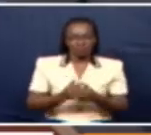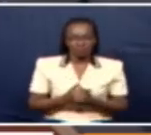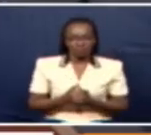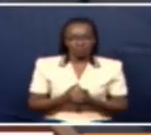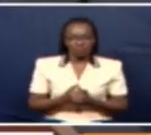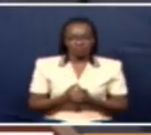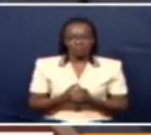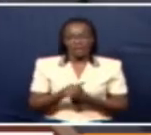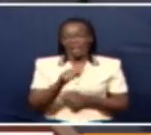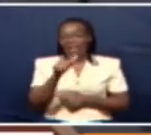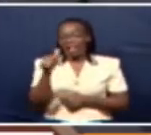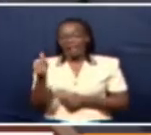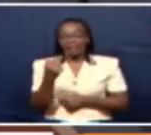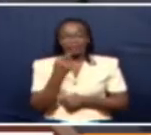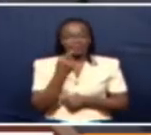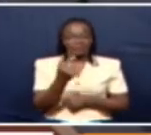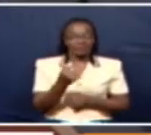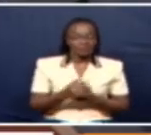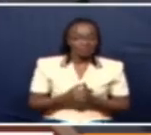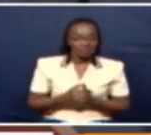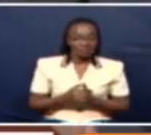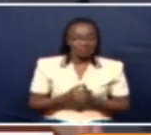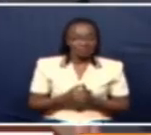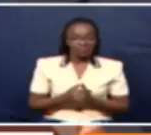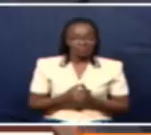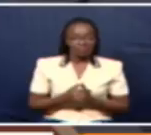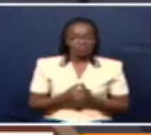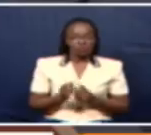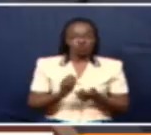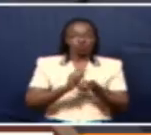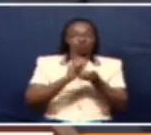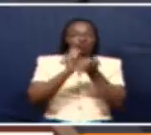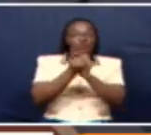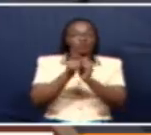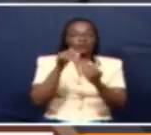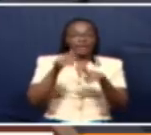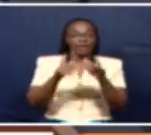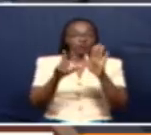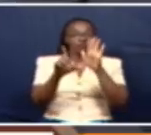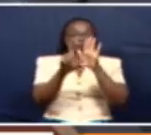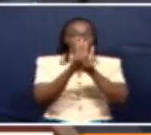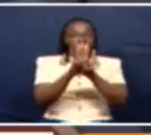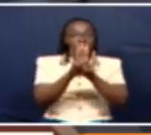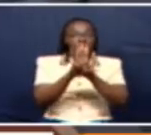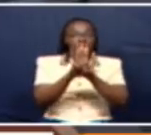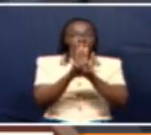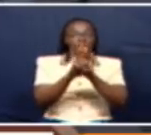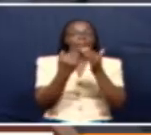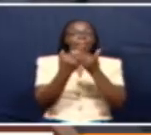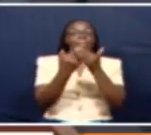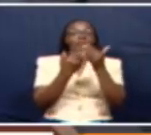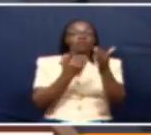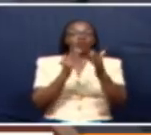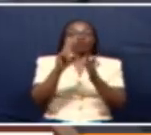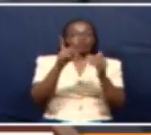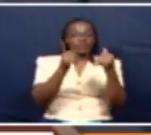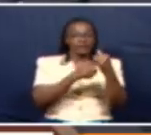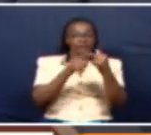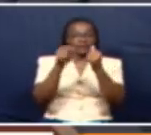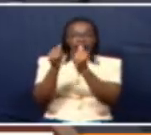Others argued that to change the electoral law ahead of the 26th